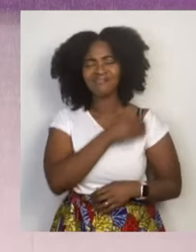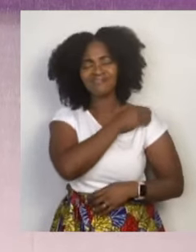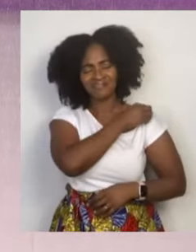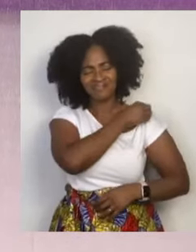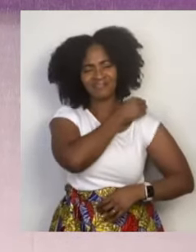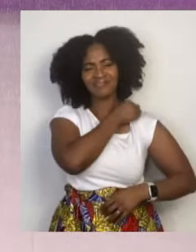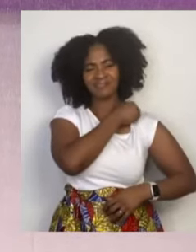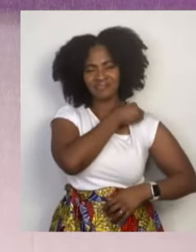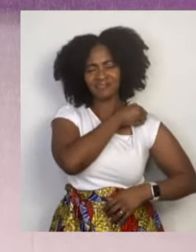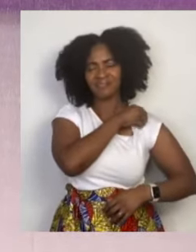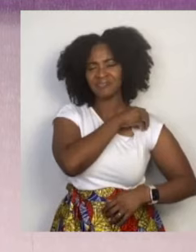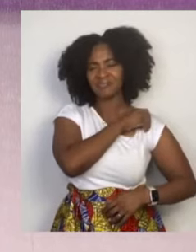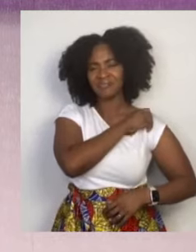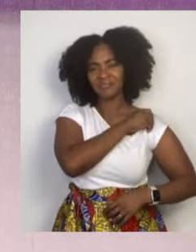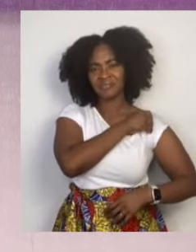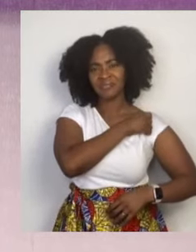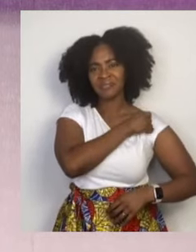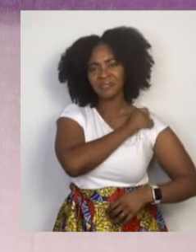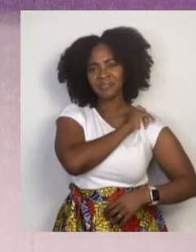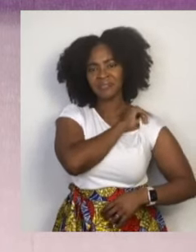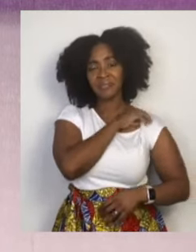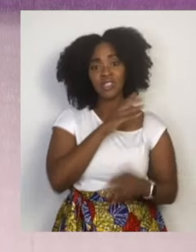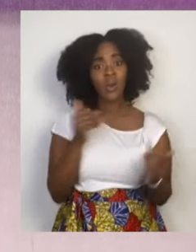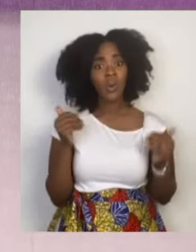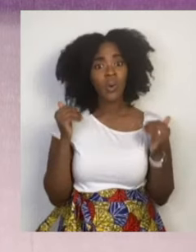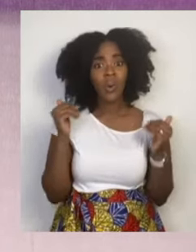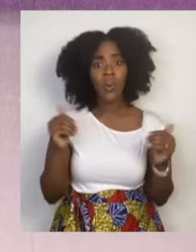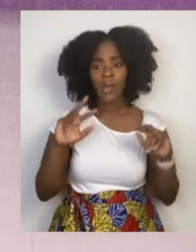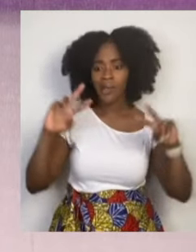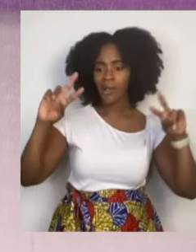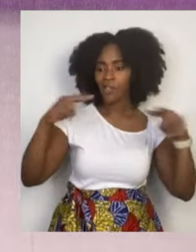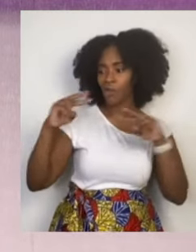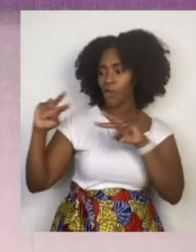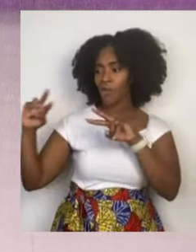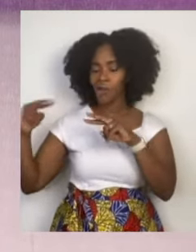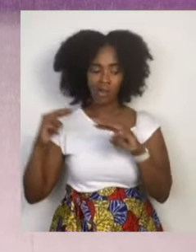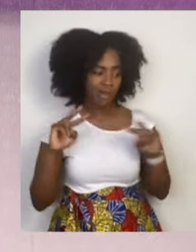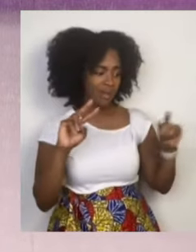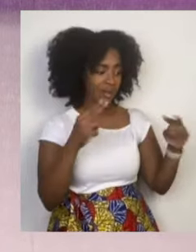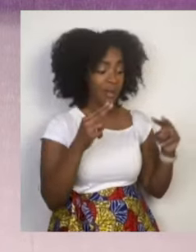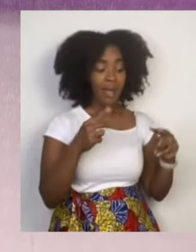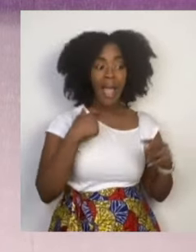I dare you just to look at somebody and say, I believe what is said is true.